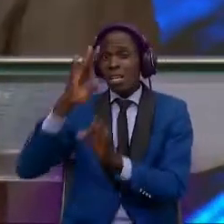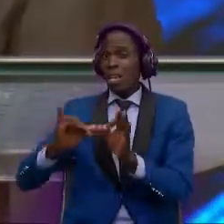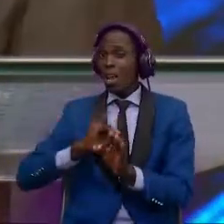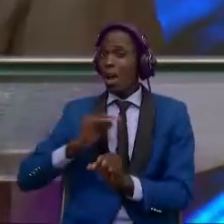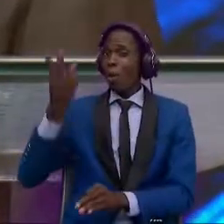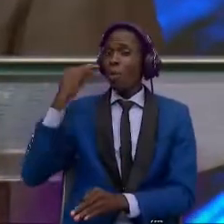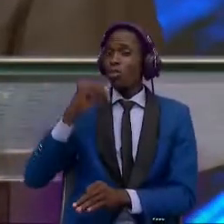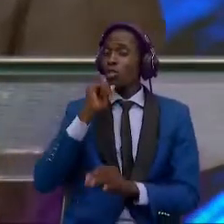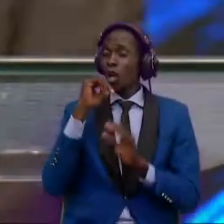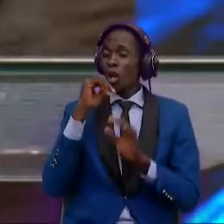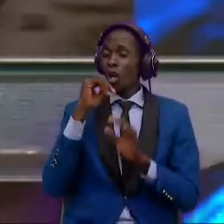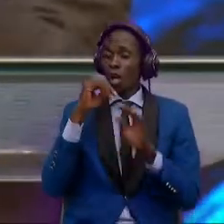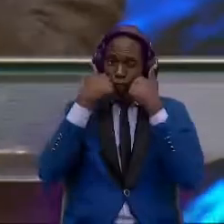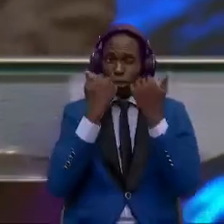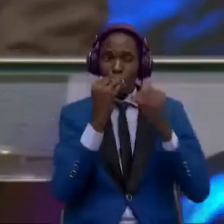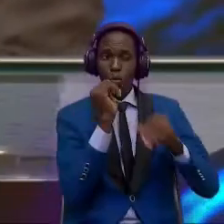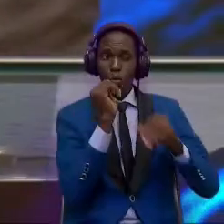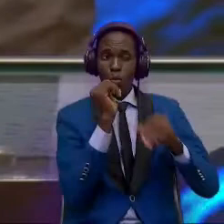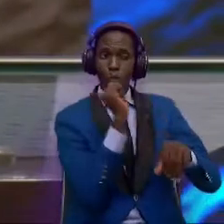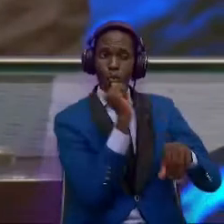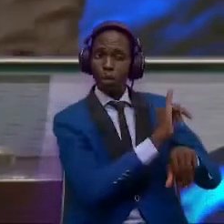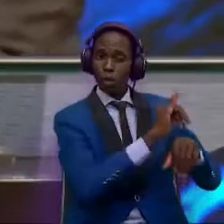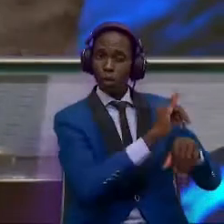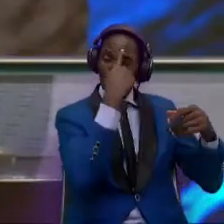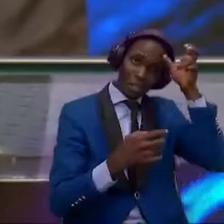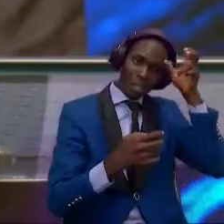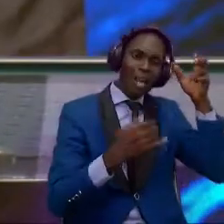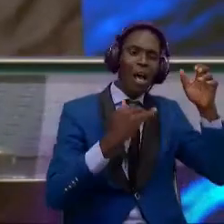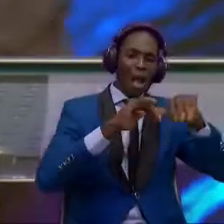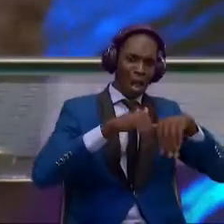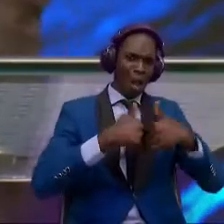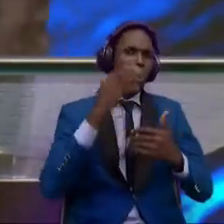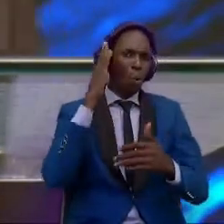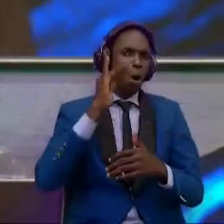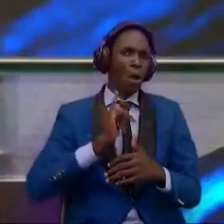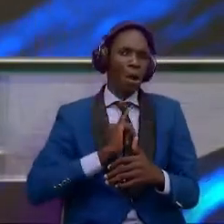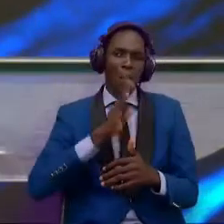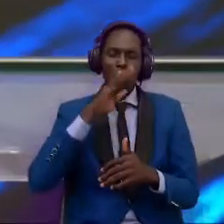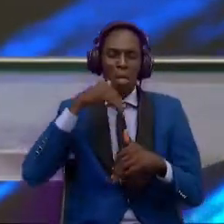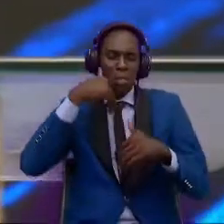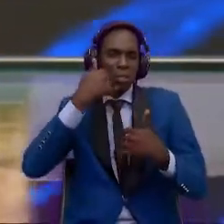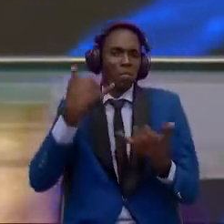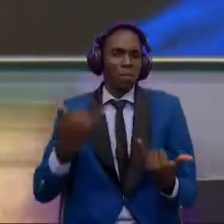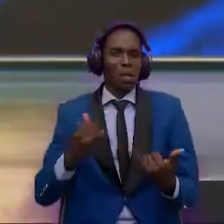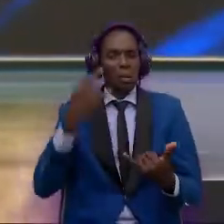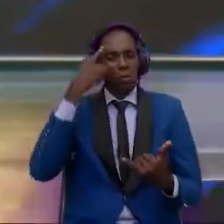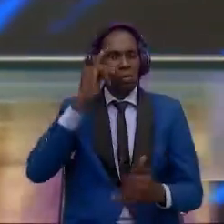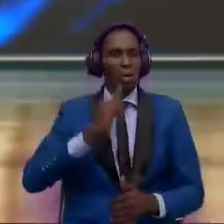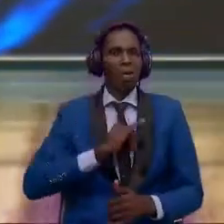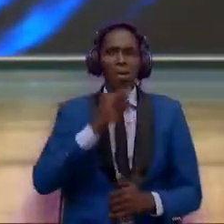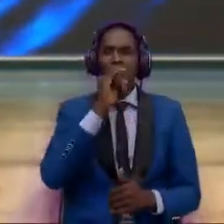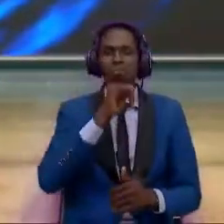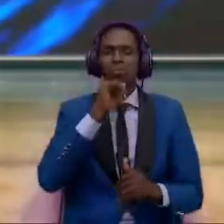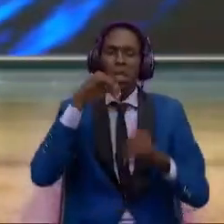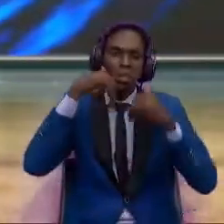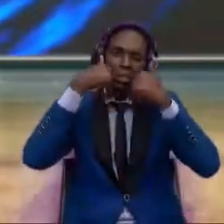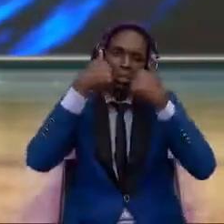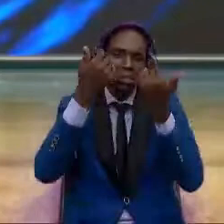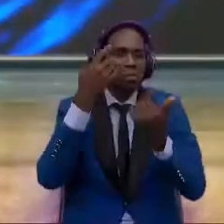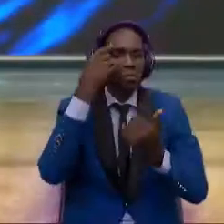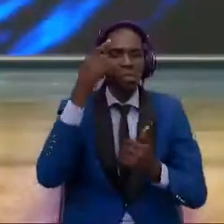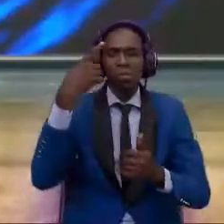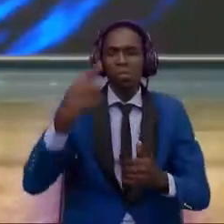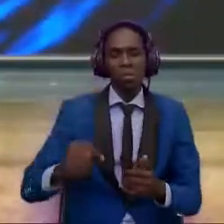of Satan, how could I be ashamed now doing the work of God? For I'm not ashamed of the gospel of Christ. For